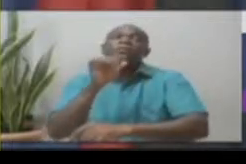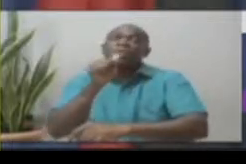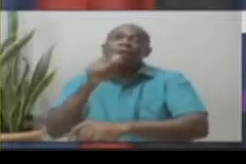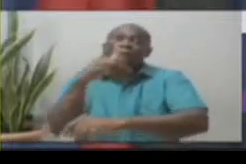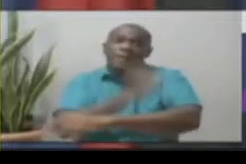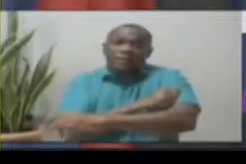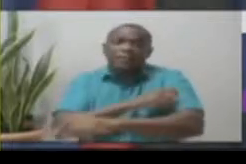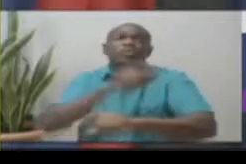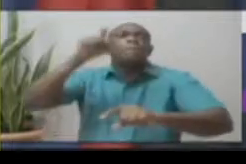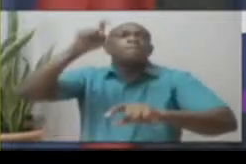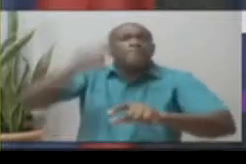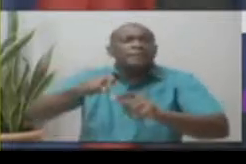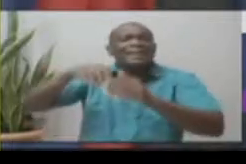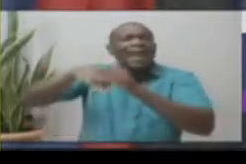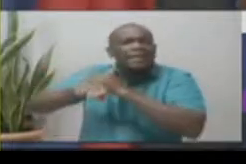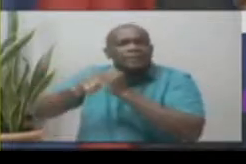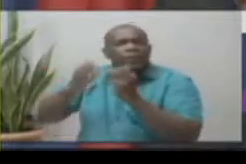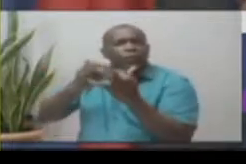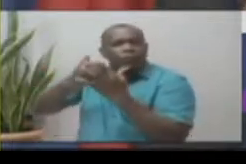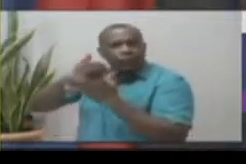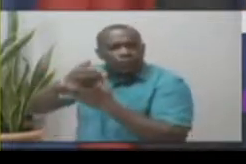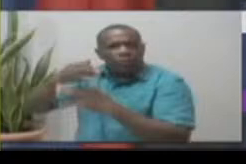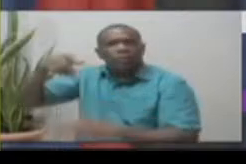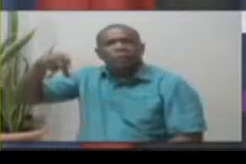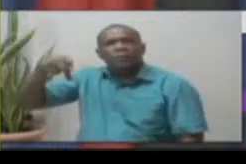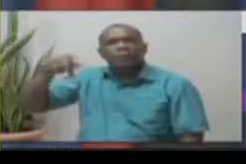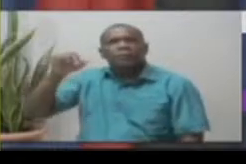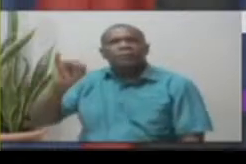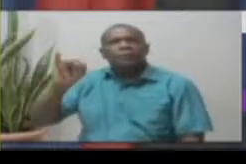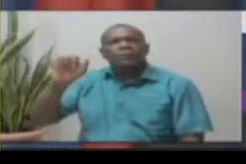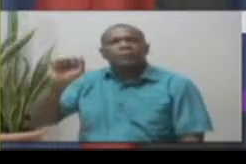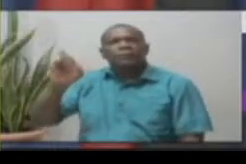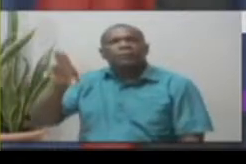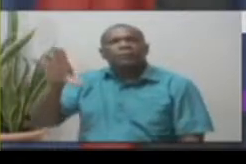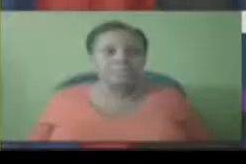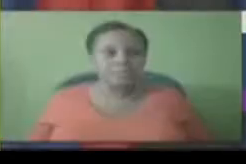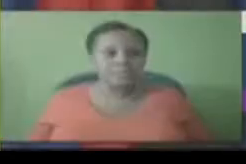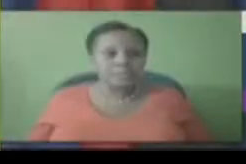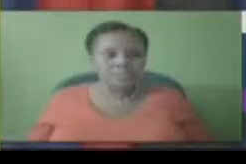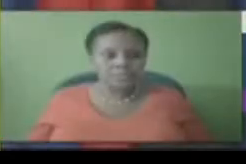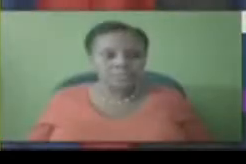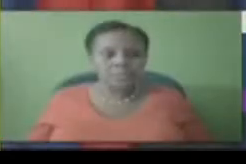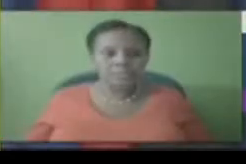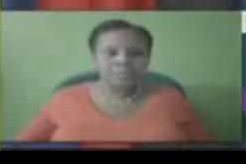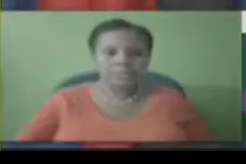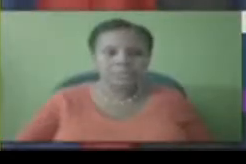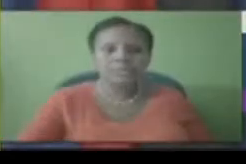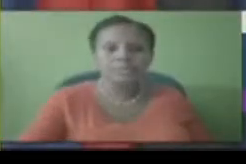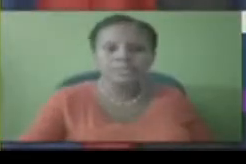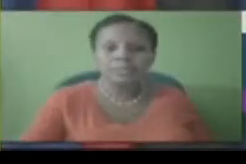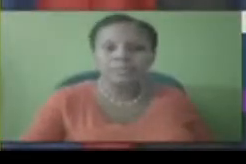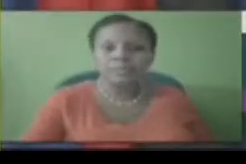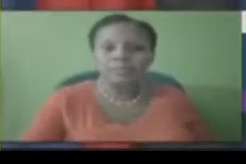Piaku. I thought that was simple and straightforward. But I'm seeing maybe persons who were not